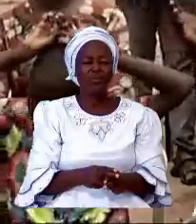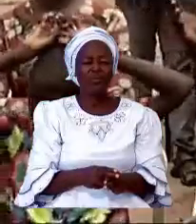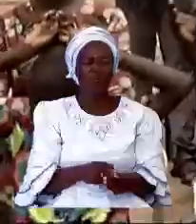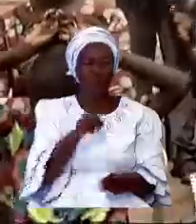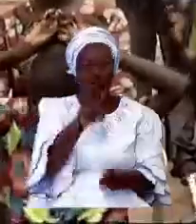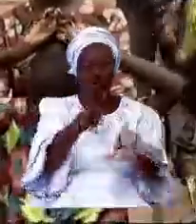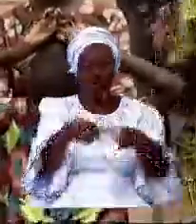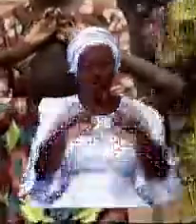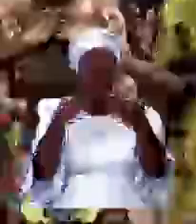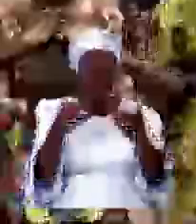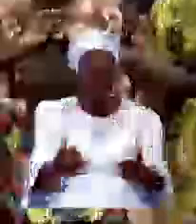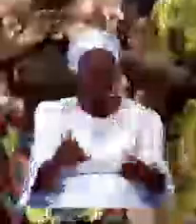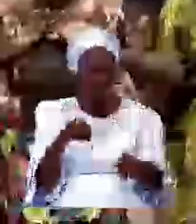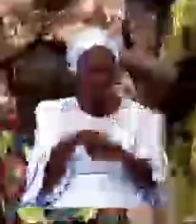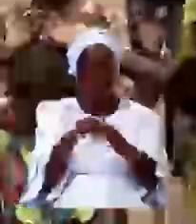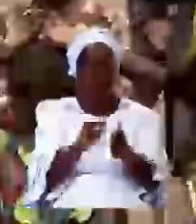name.